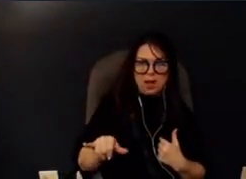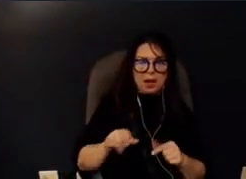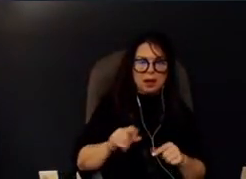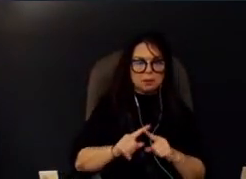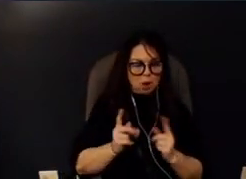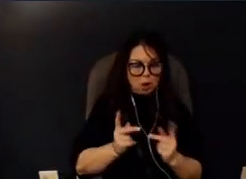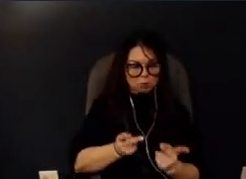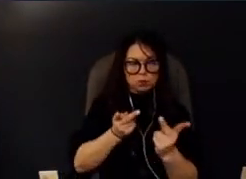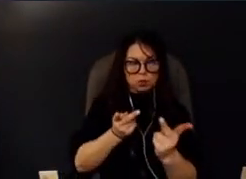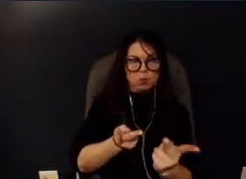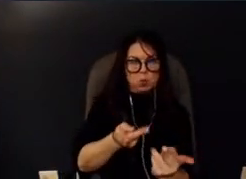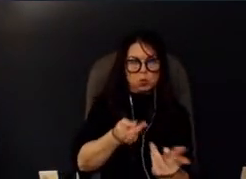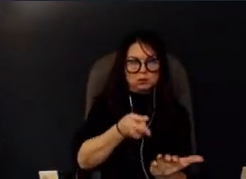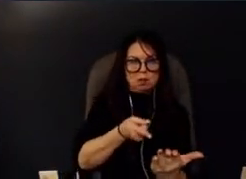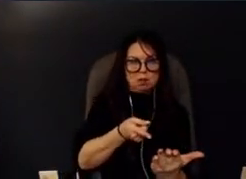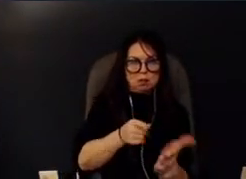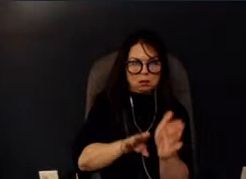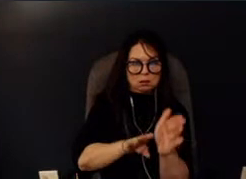And